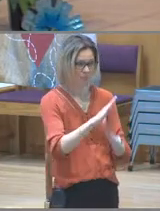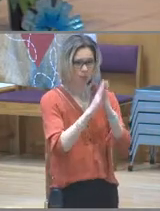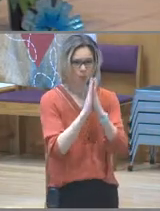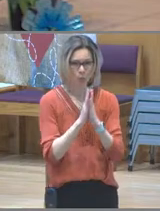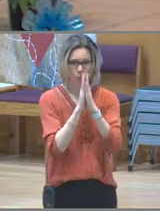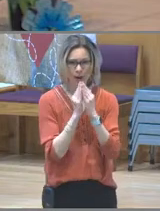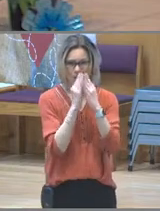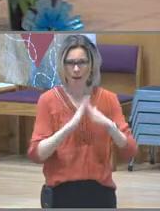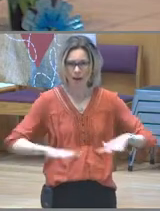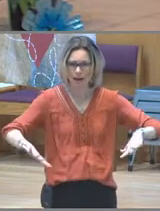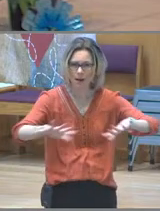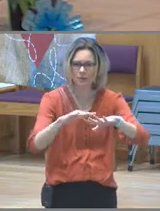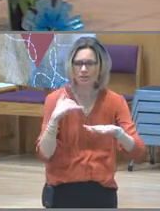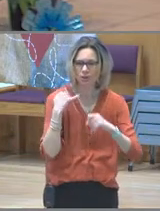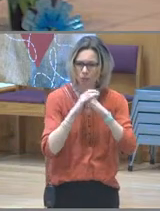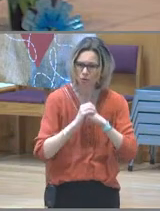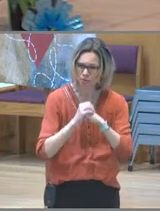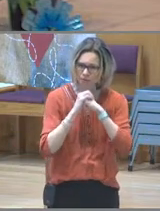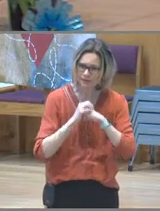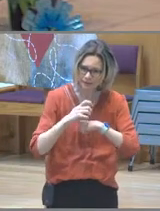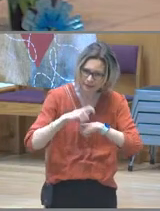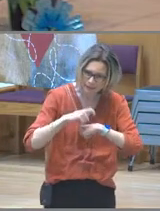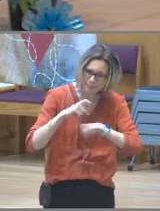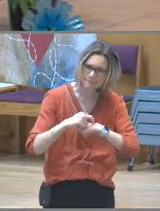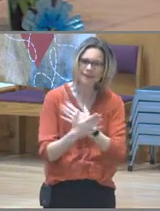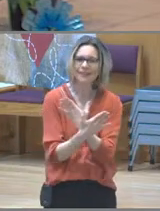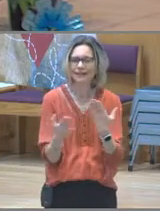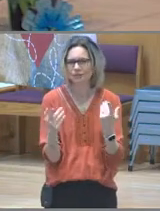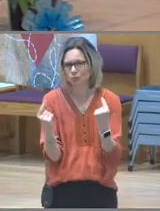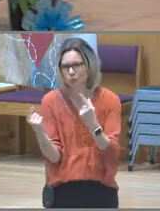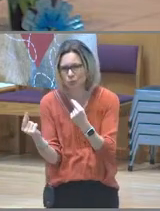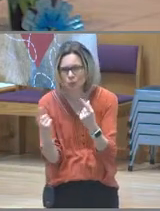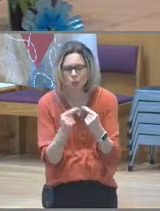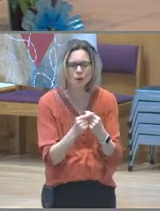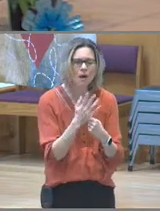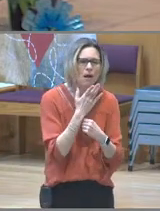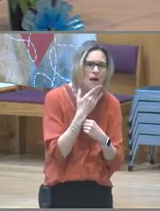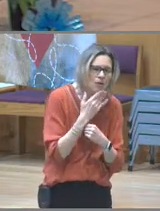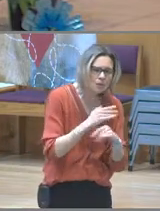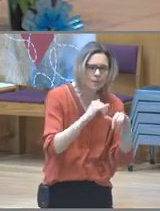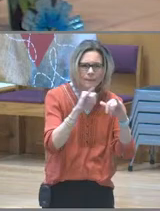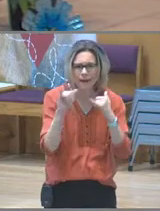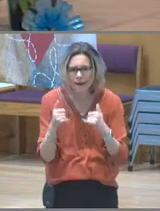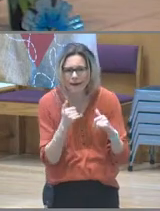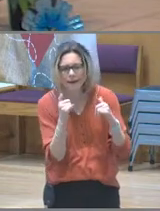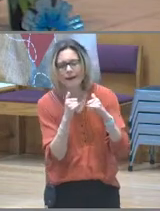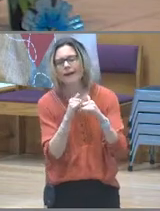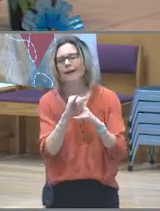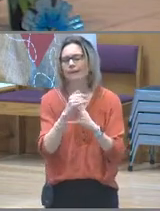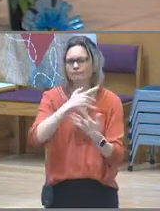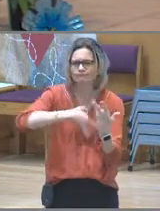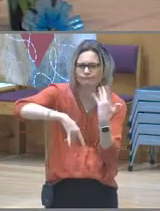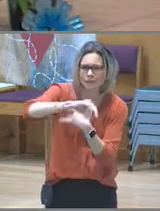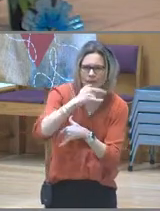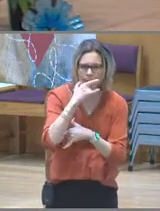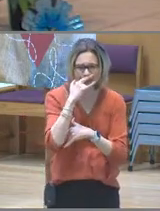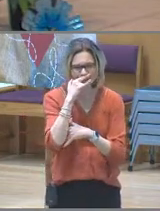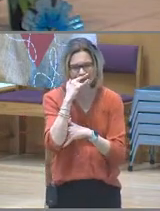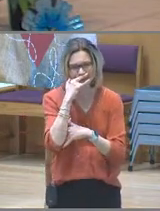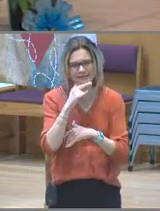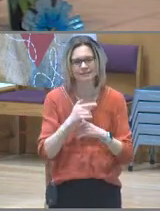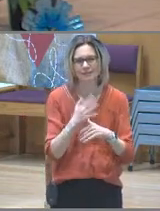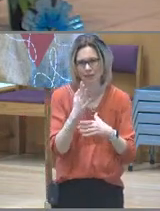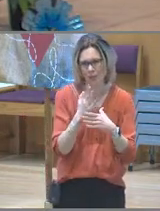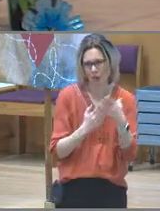young worshipers can have some time. There are some things that they can do. They can color, they can play, they can be with other young worshipers and be part of